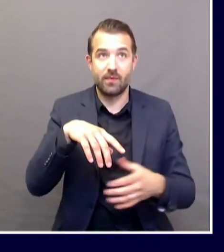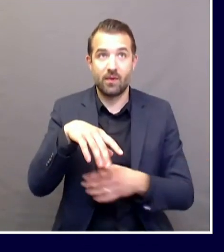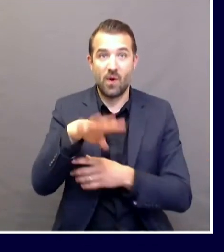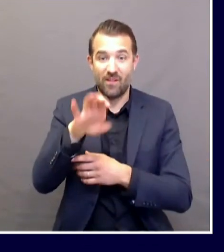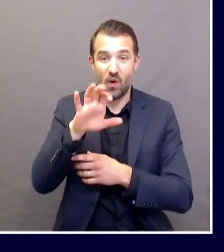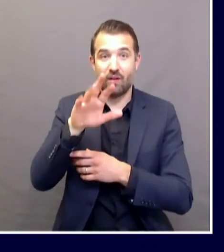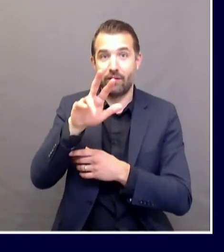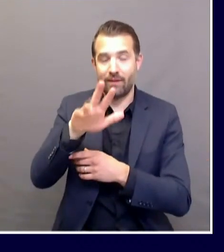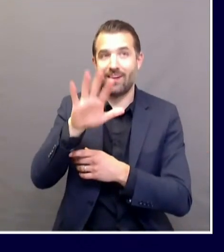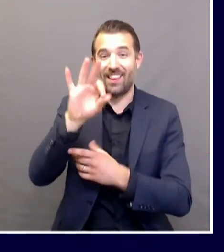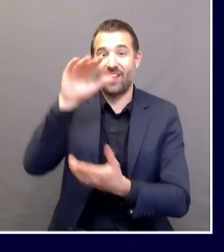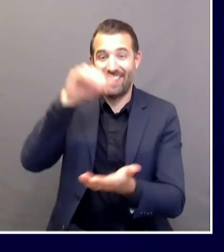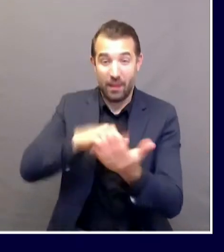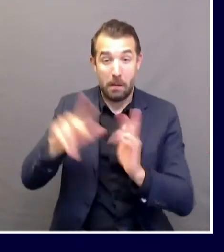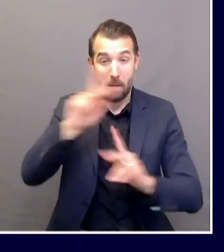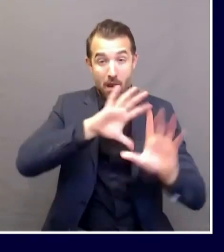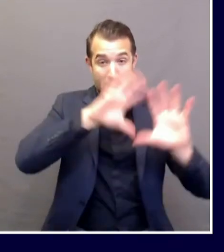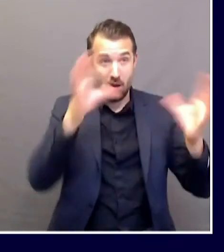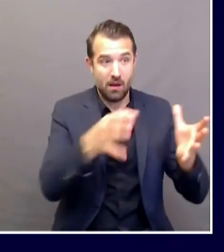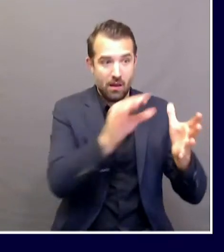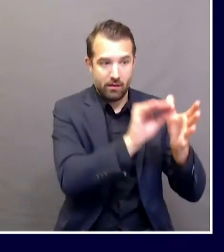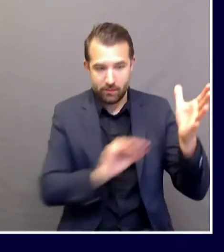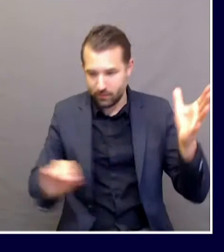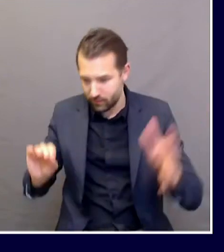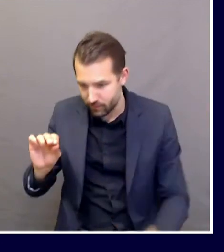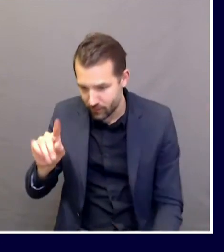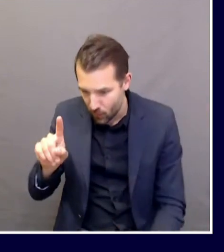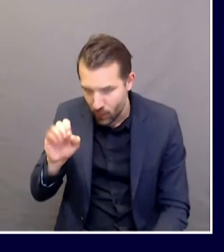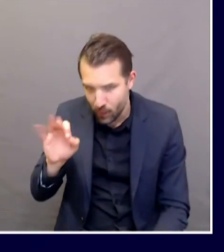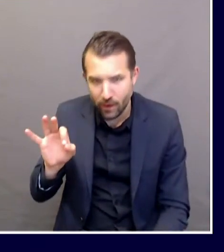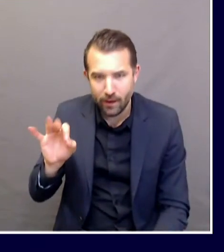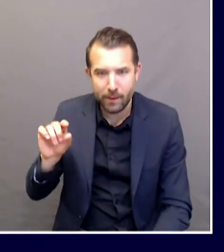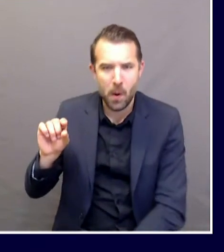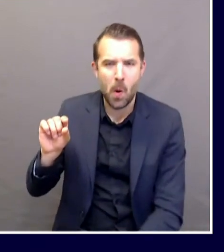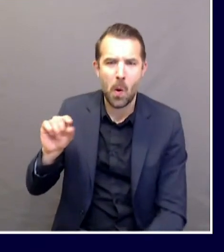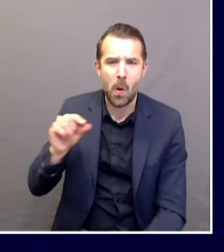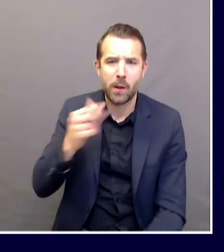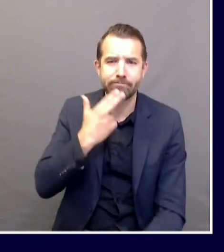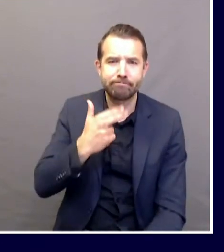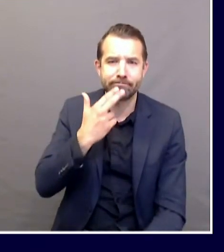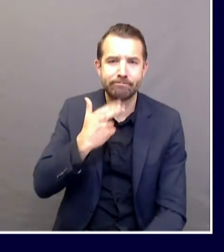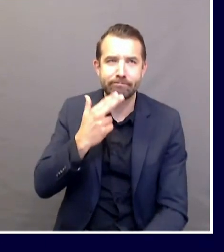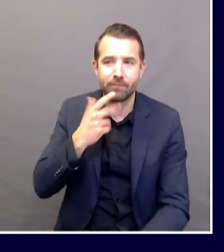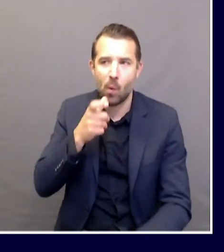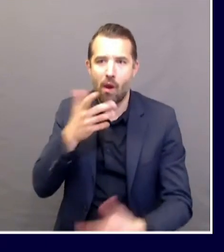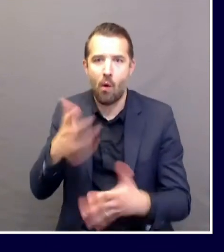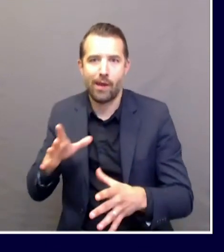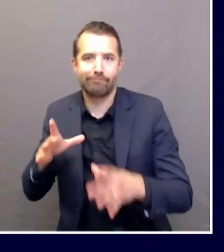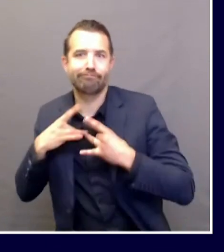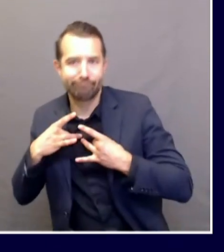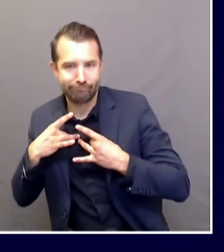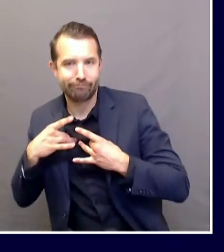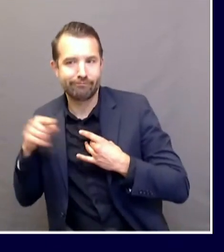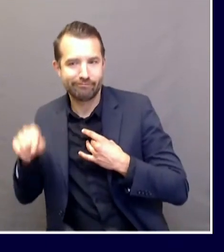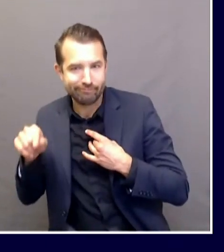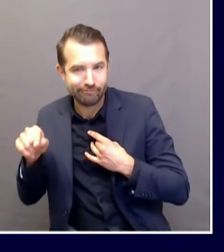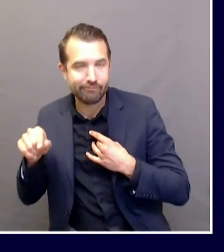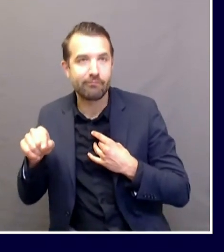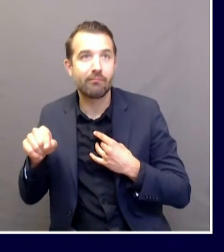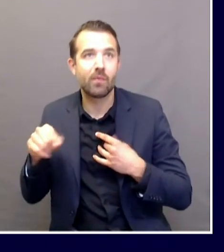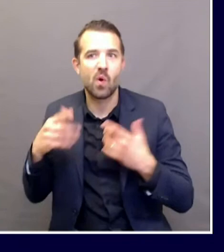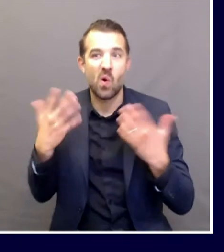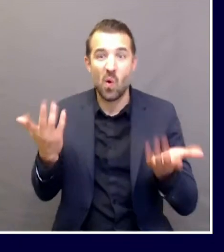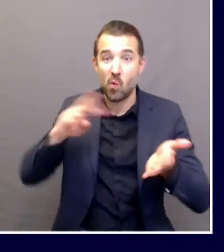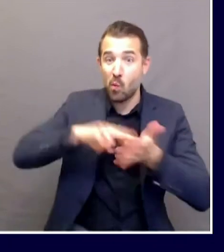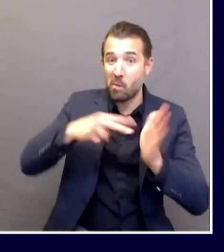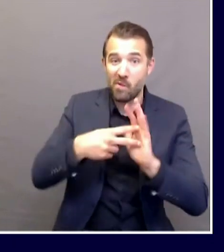99.98% of people who got vaccinated did not get COVID or have not gotten COVID. To me,